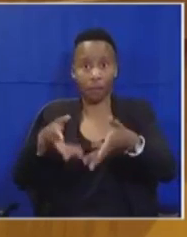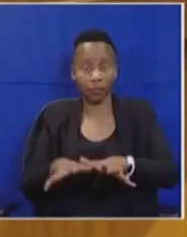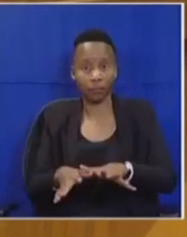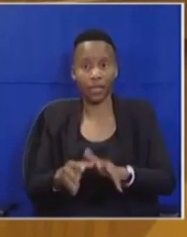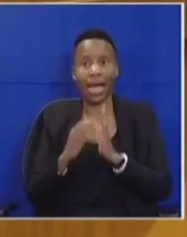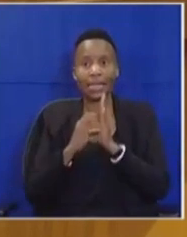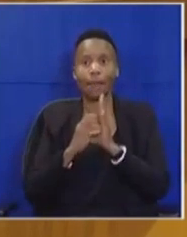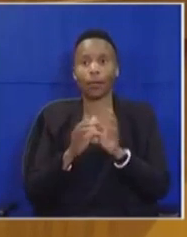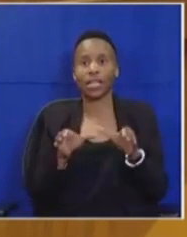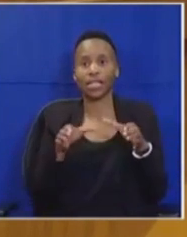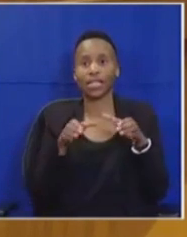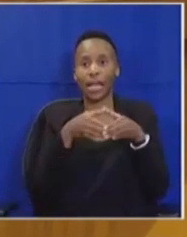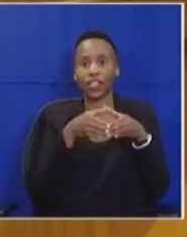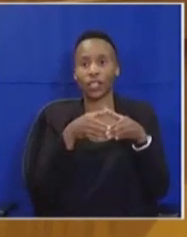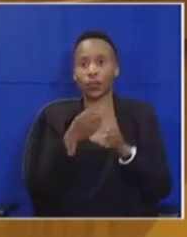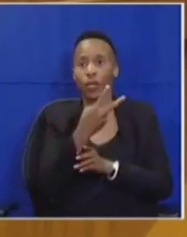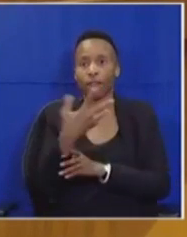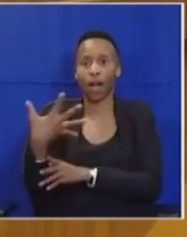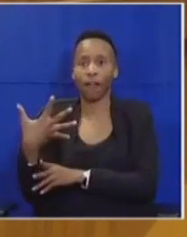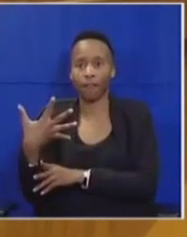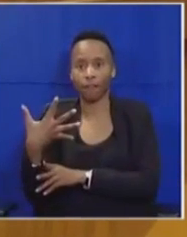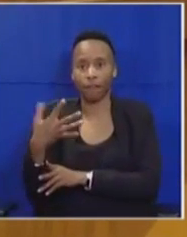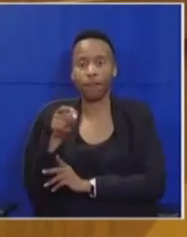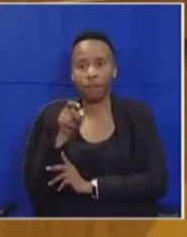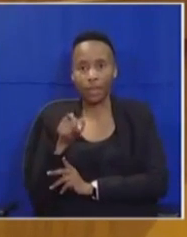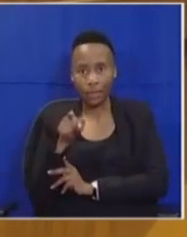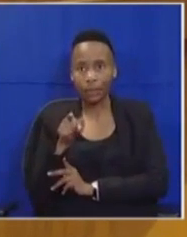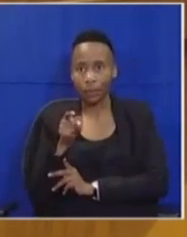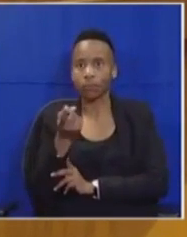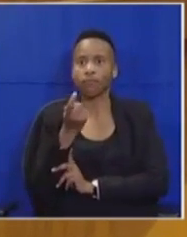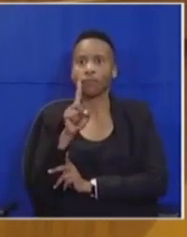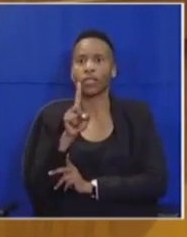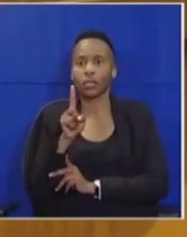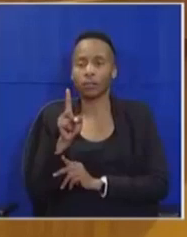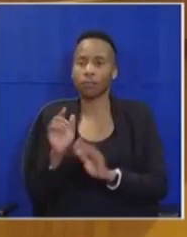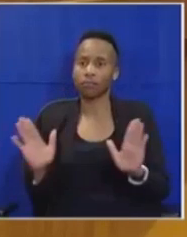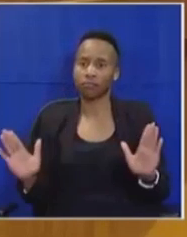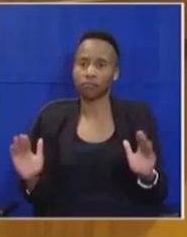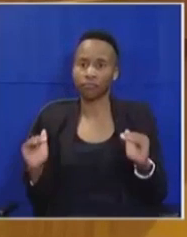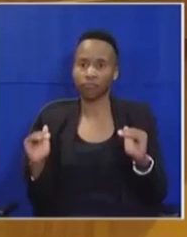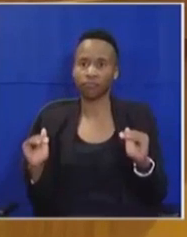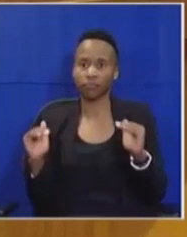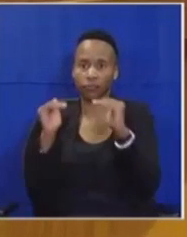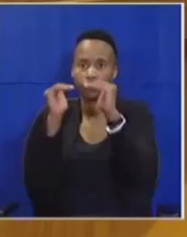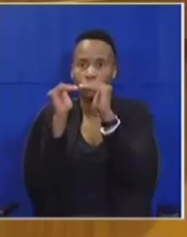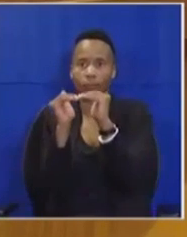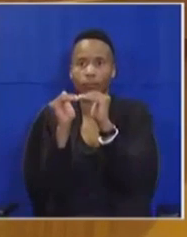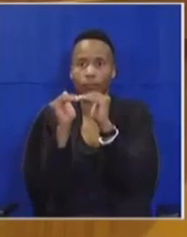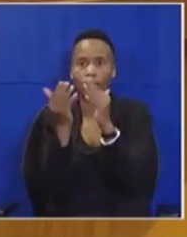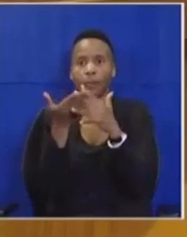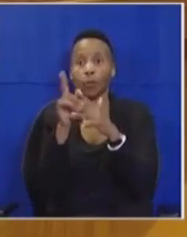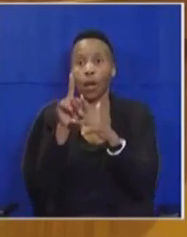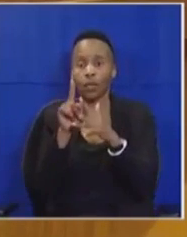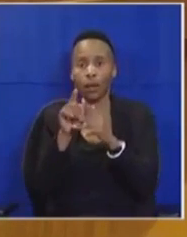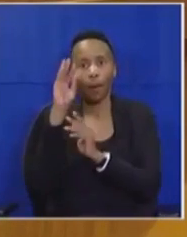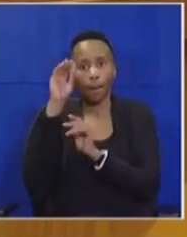Section 25 calls for an equitable balance between the public interests and those